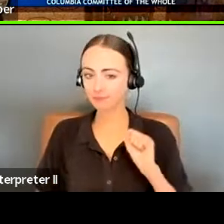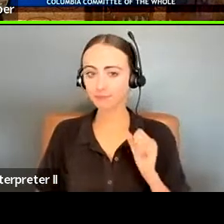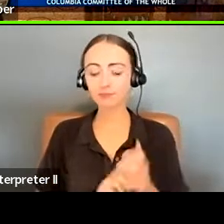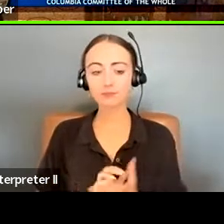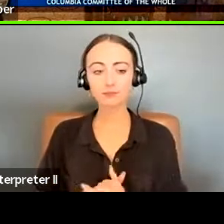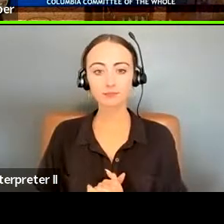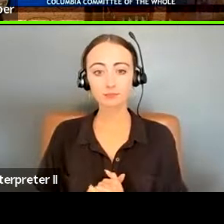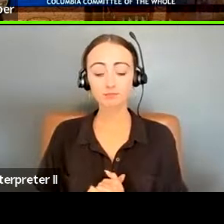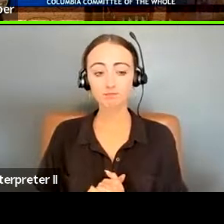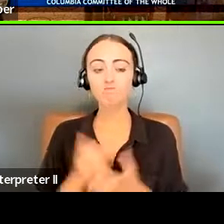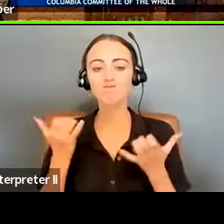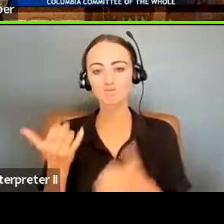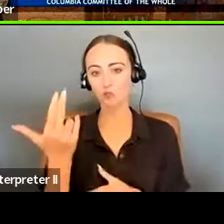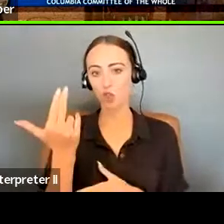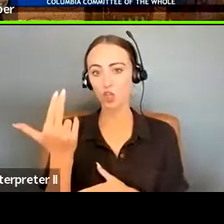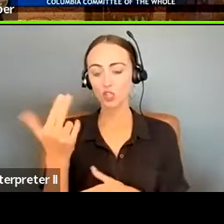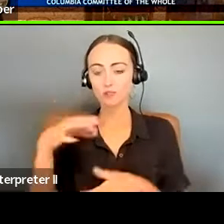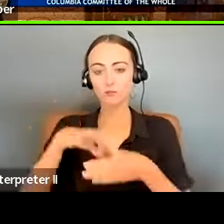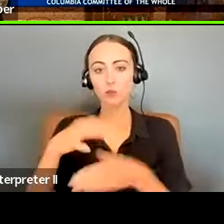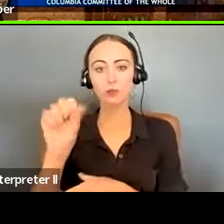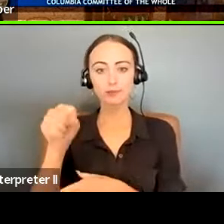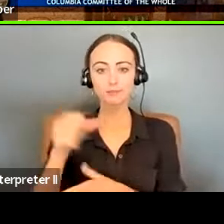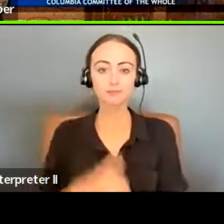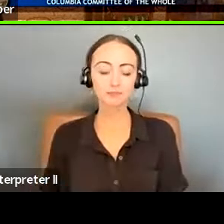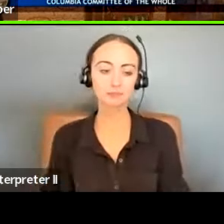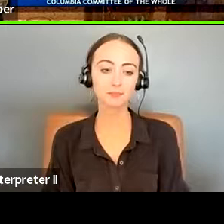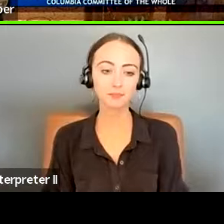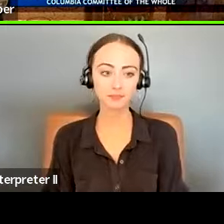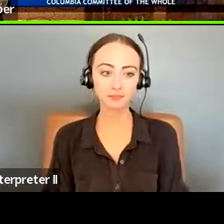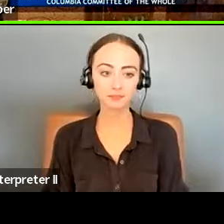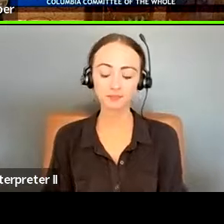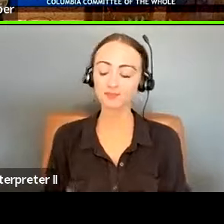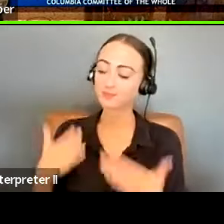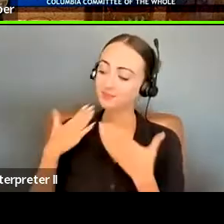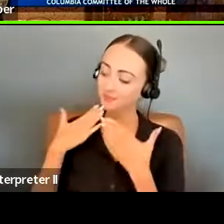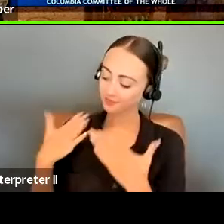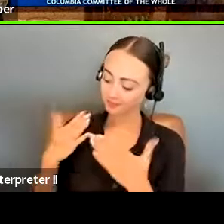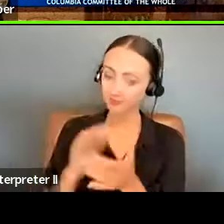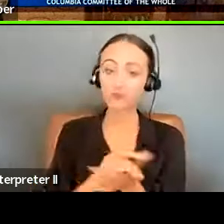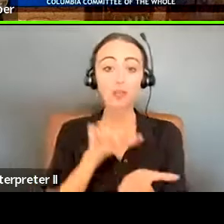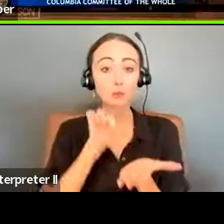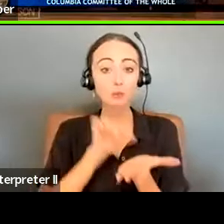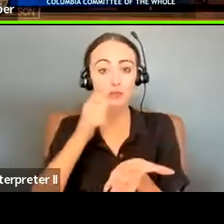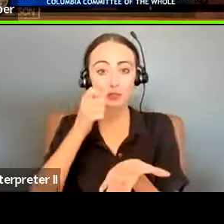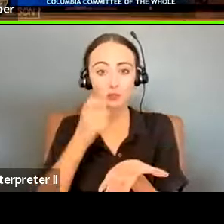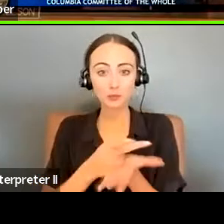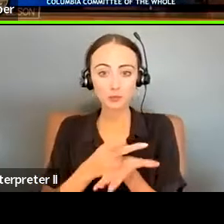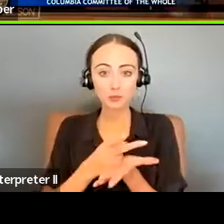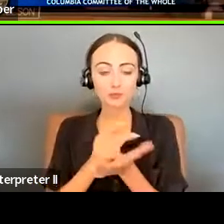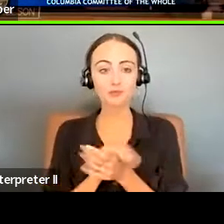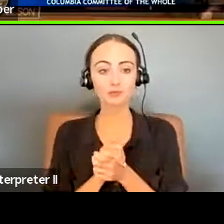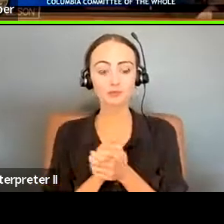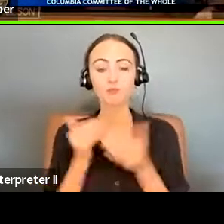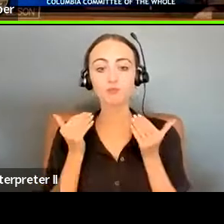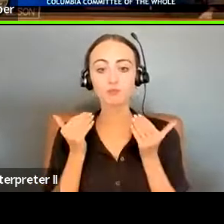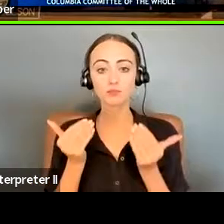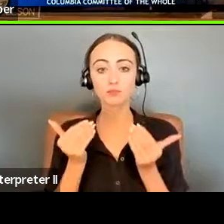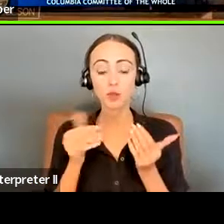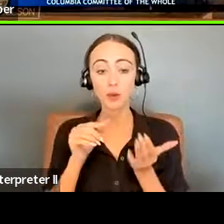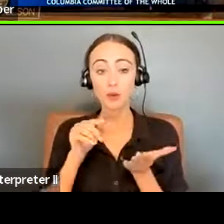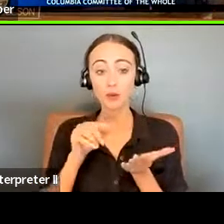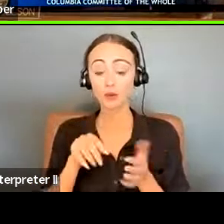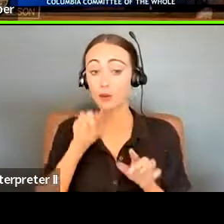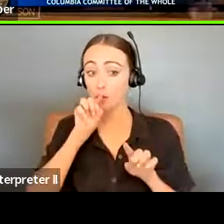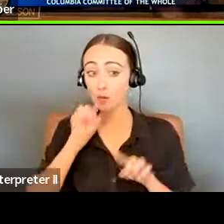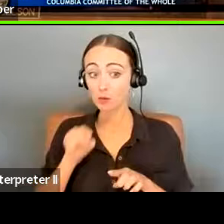yes. Mr. Chairman, there are 13 yeses. Thank you, Mr. Cash. The print is approved unanimously. I move the report with leave